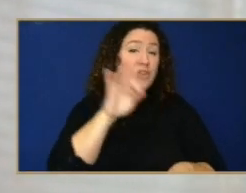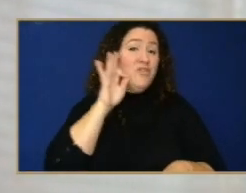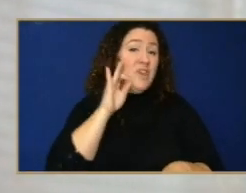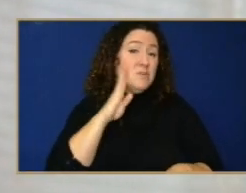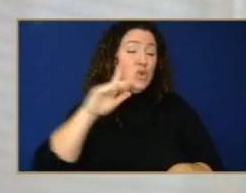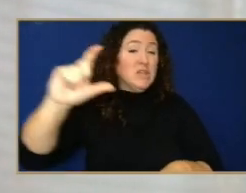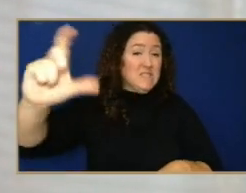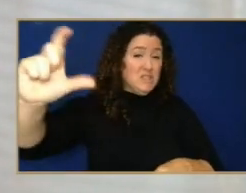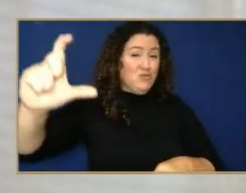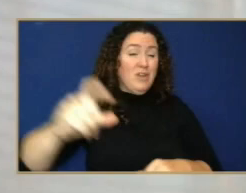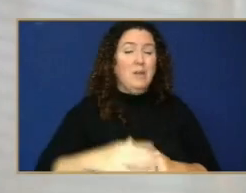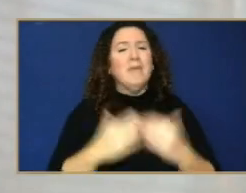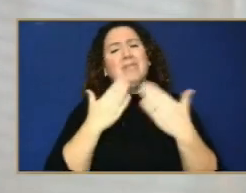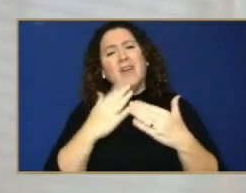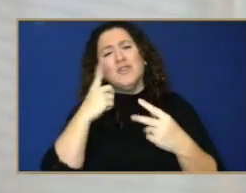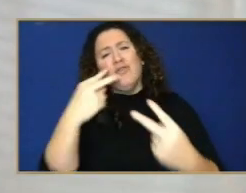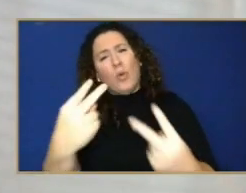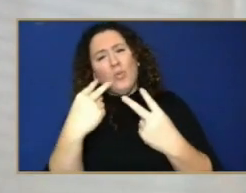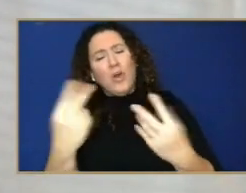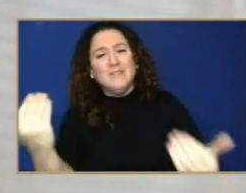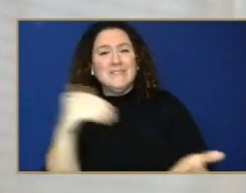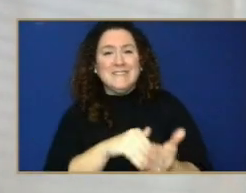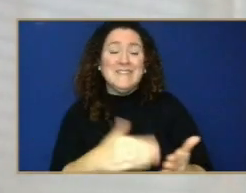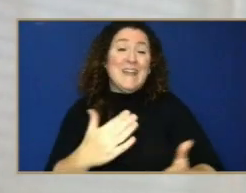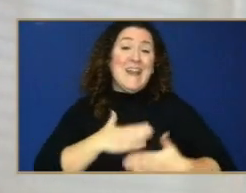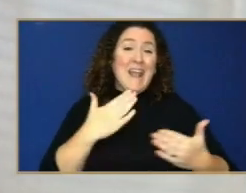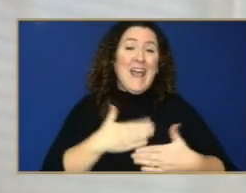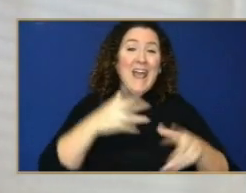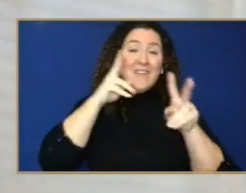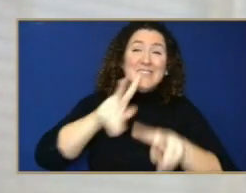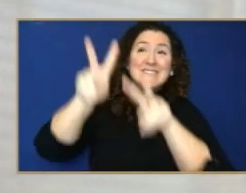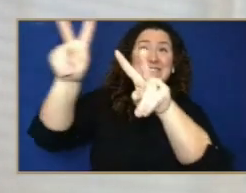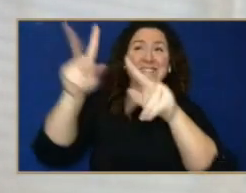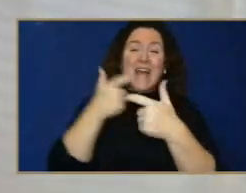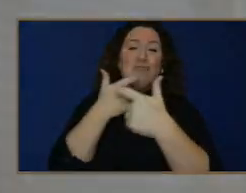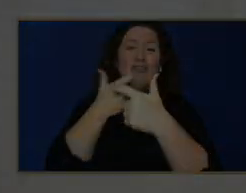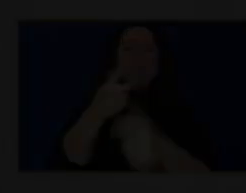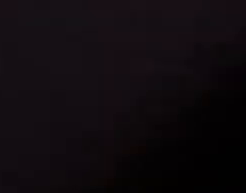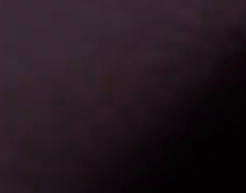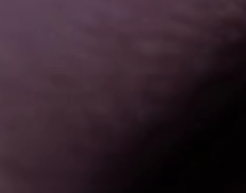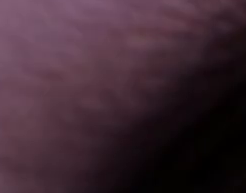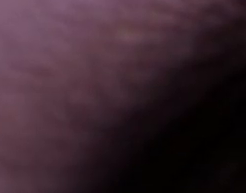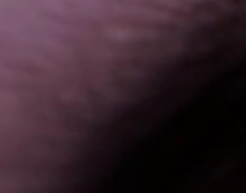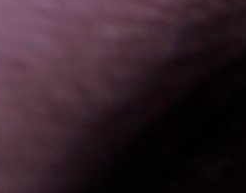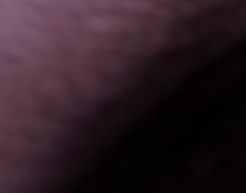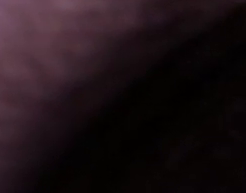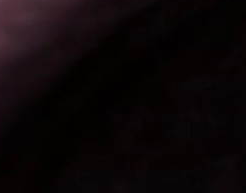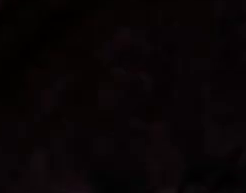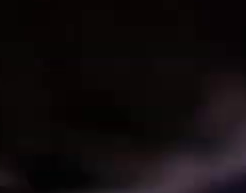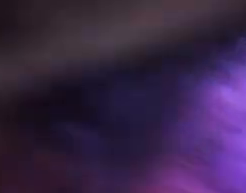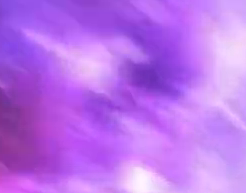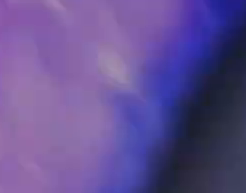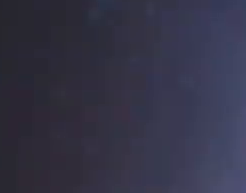for tuning in again. Happy sky watching, and we'll see you next time.